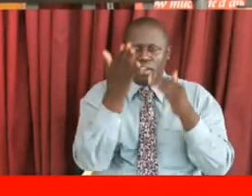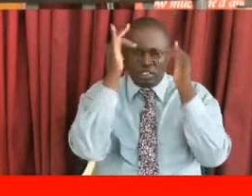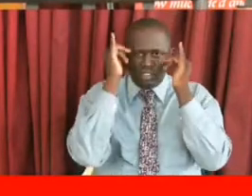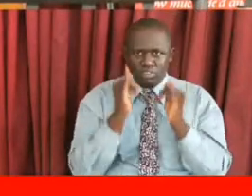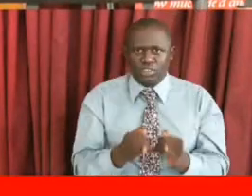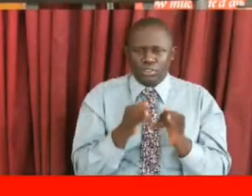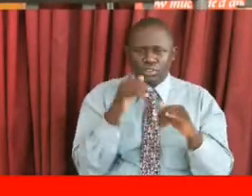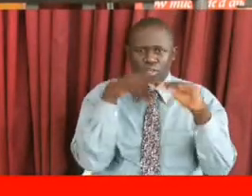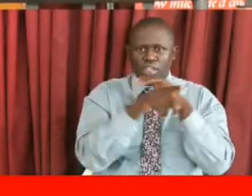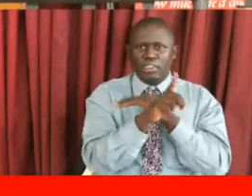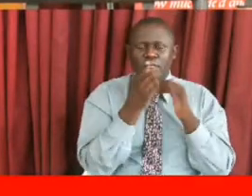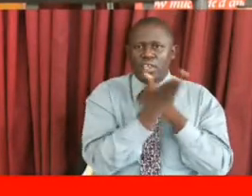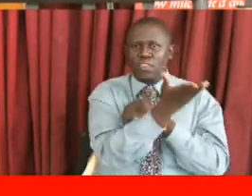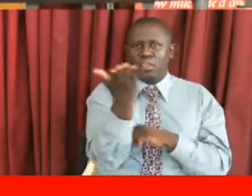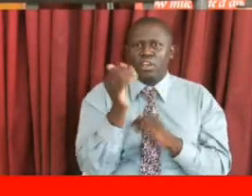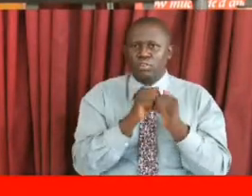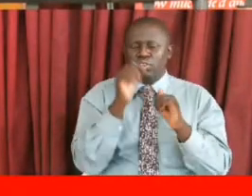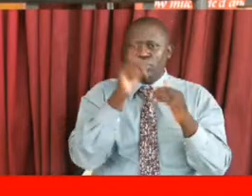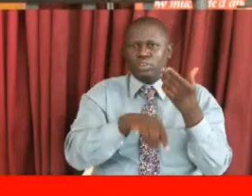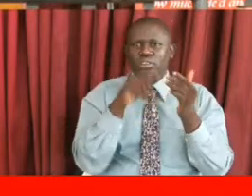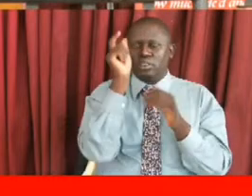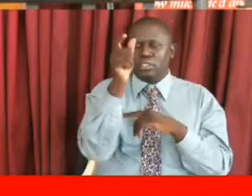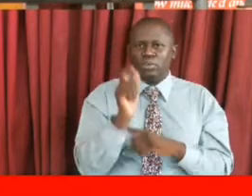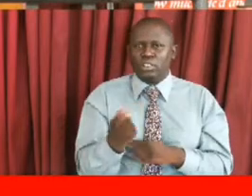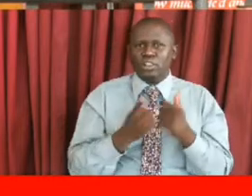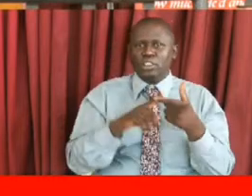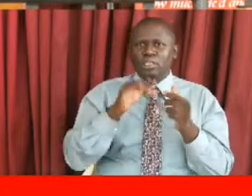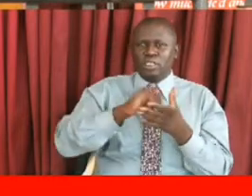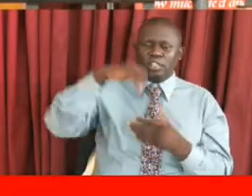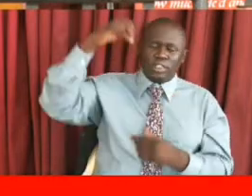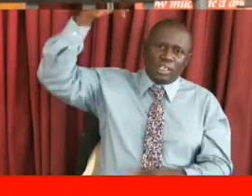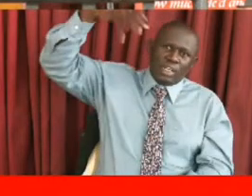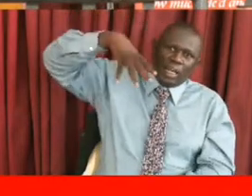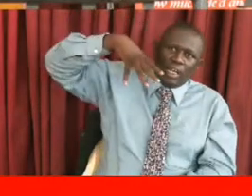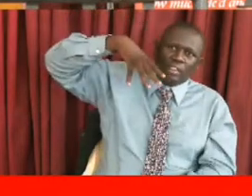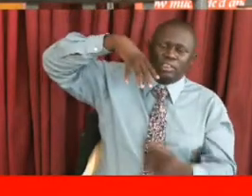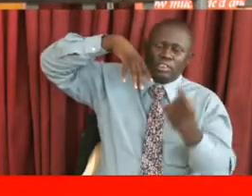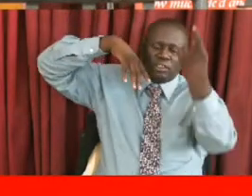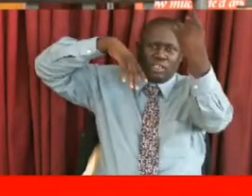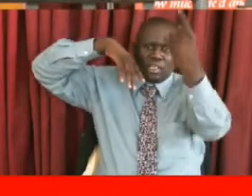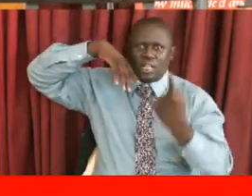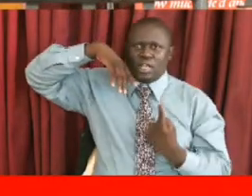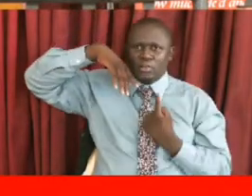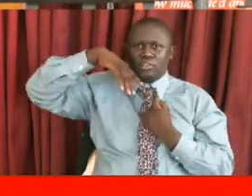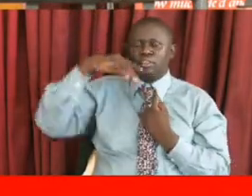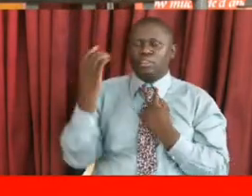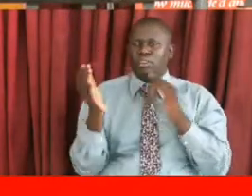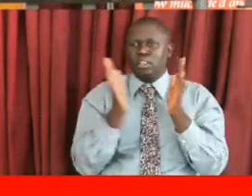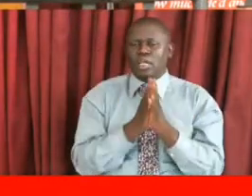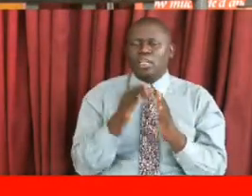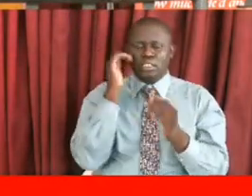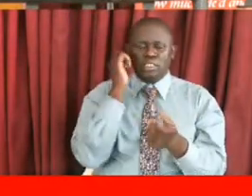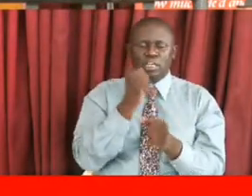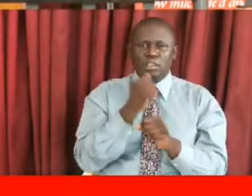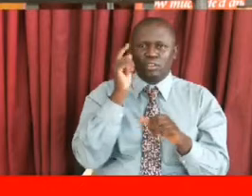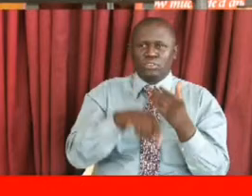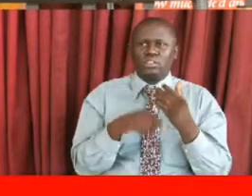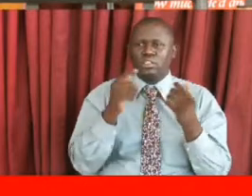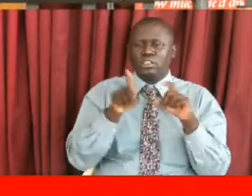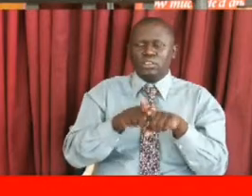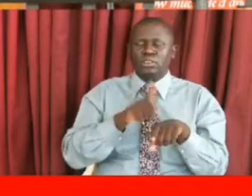there with the one and then that light comes over that one reveals to you a supernatural